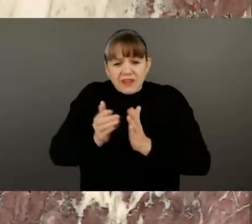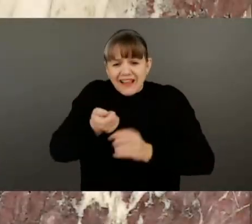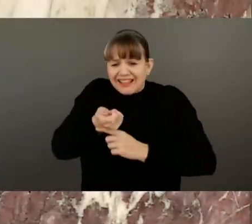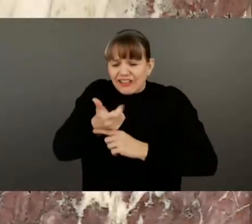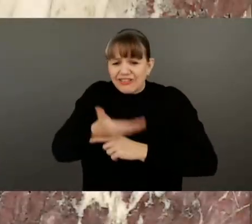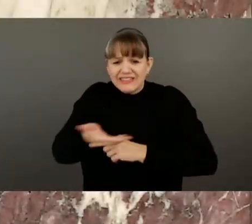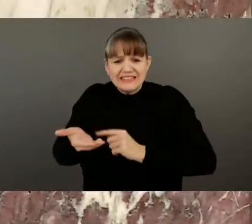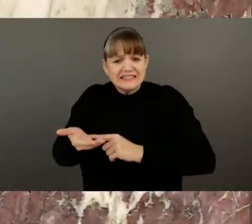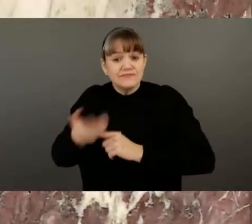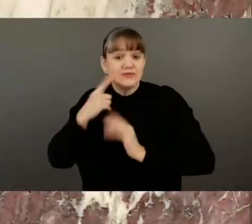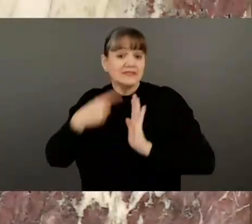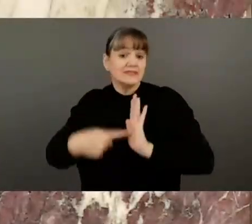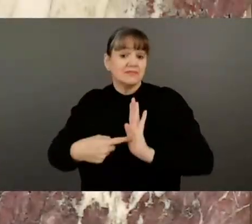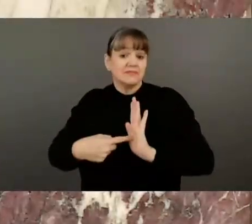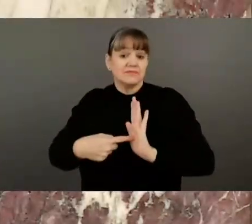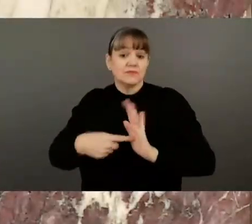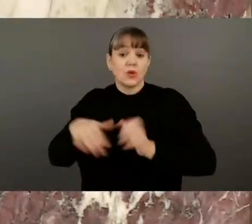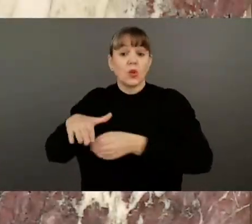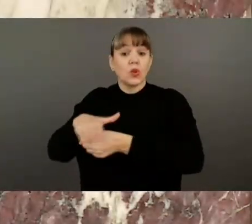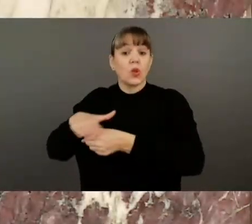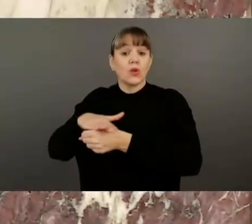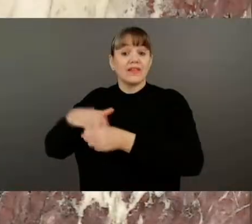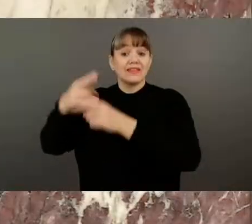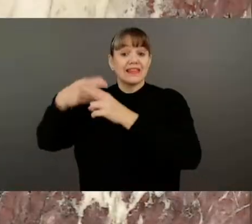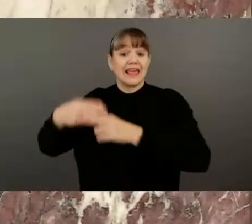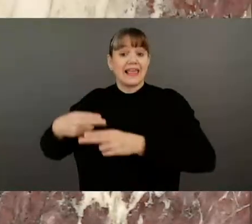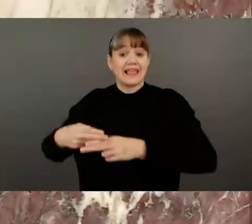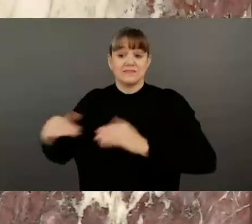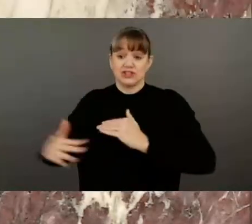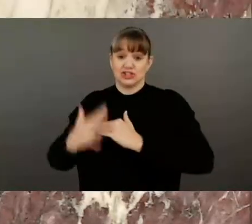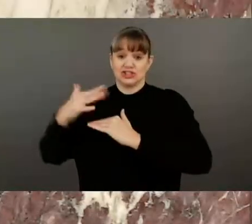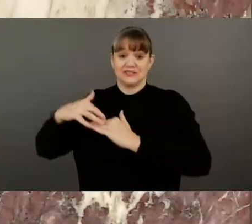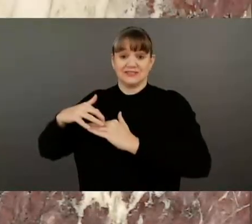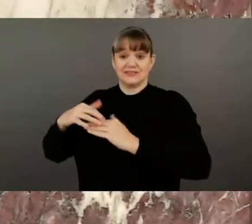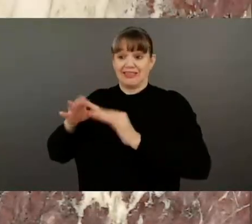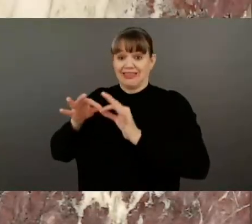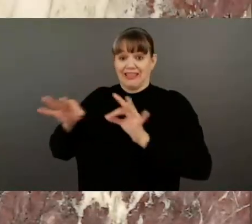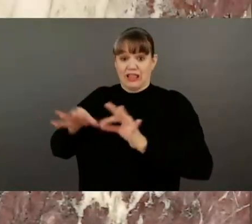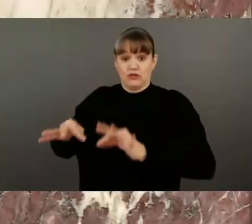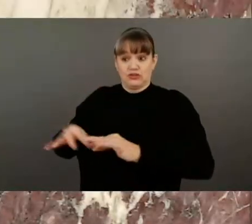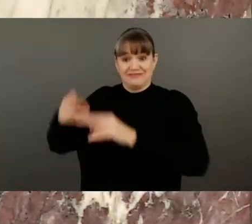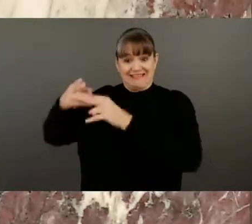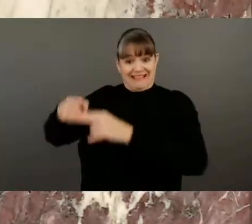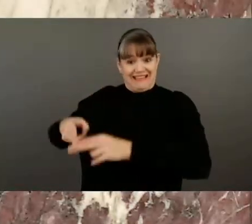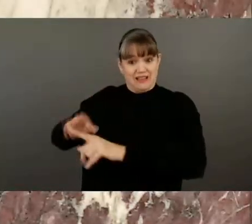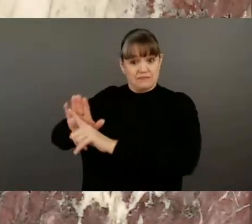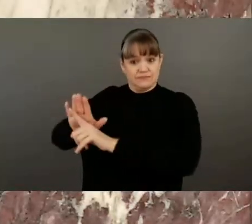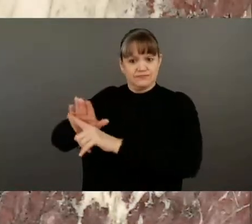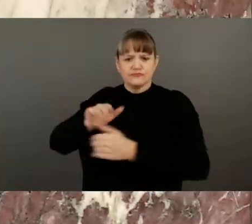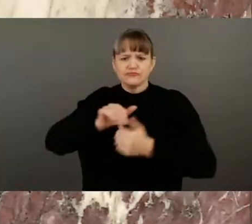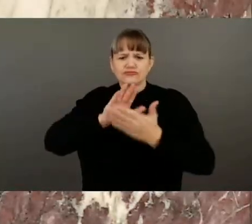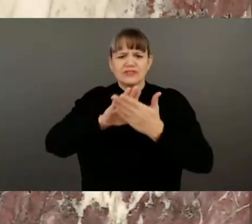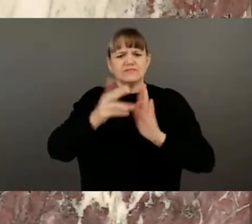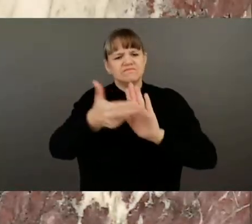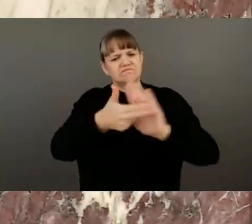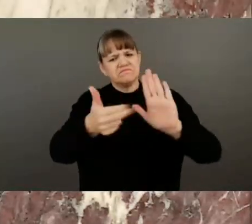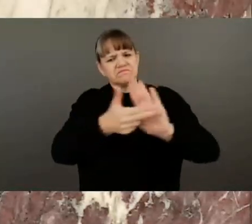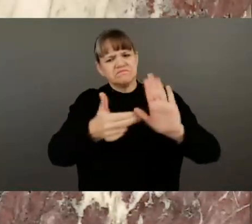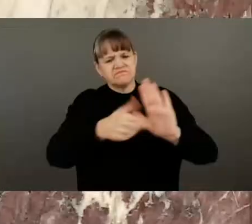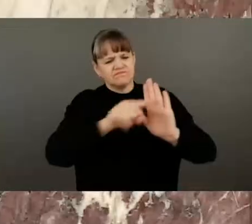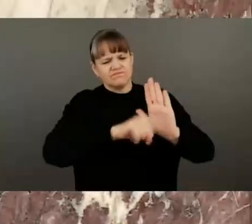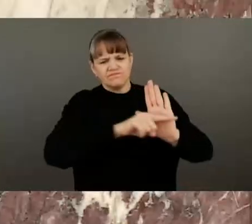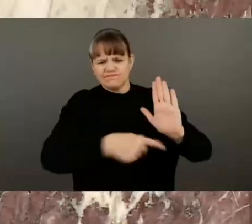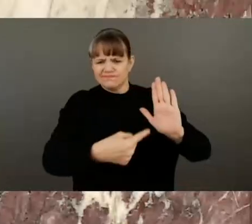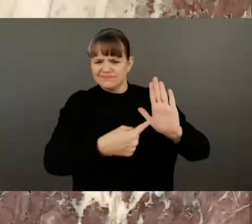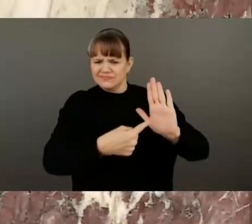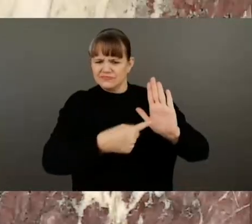initiatives, and challenging stereotypes moves us forward towards meaningful change. As